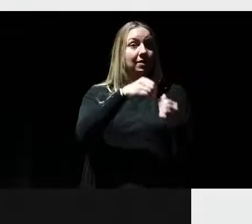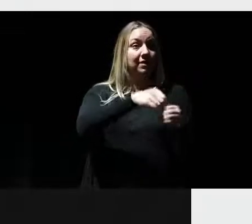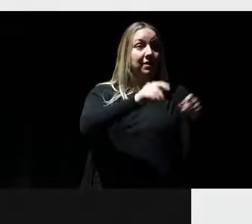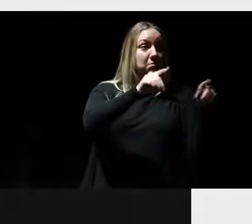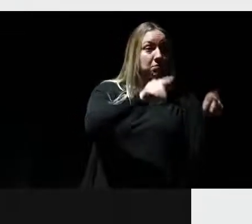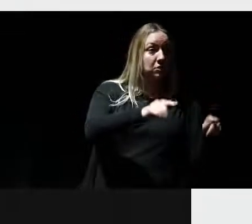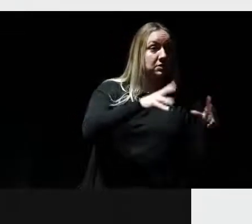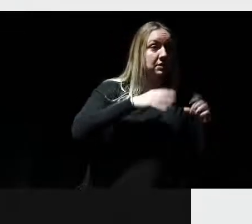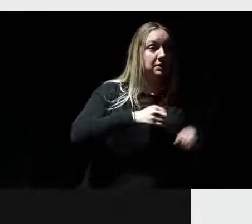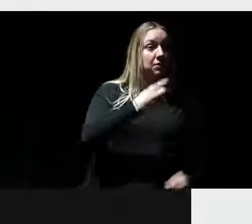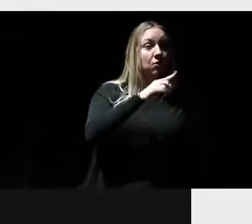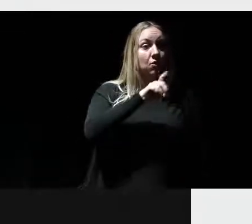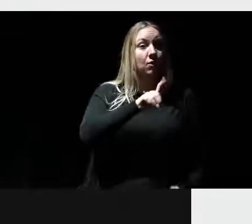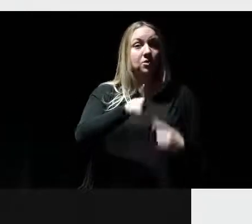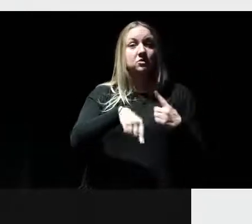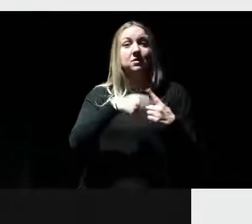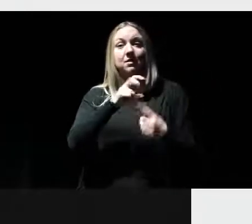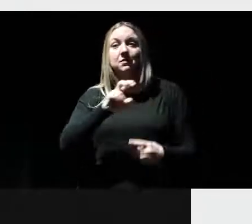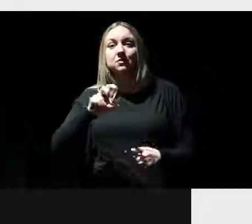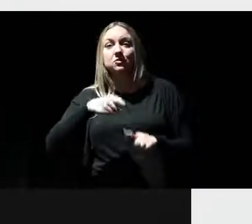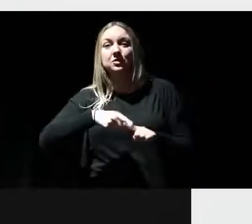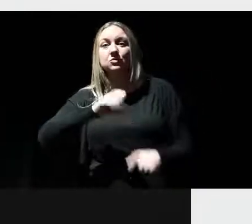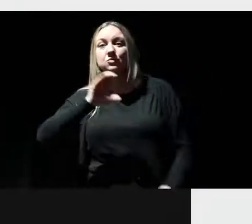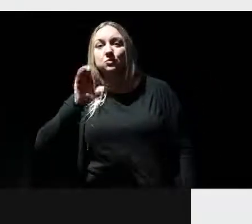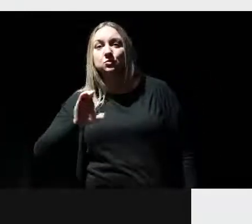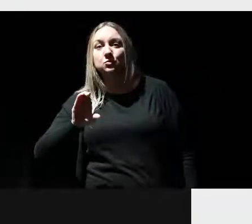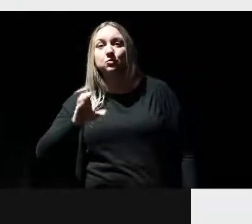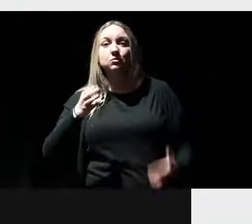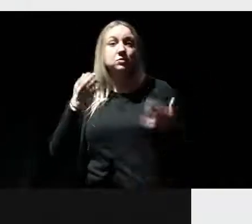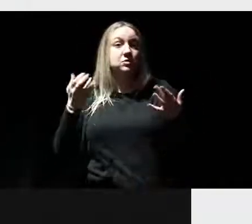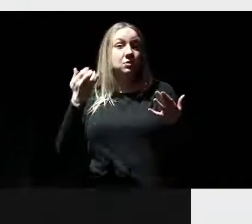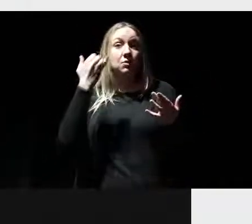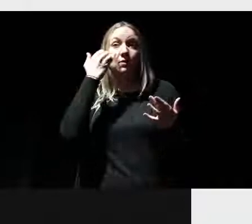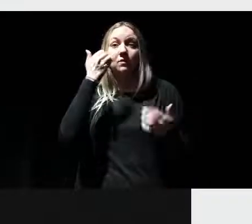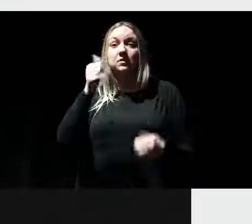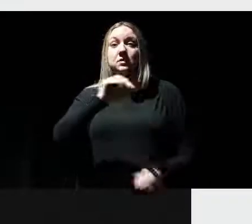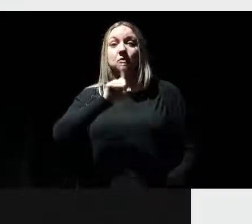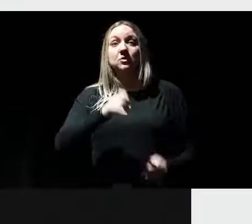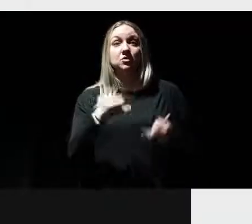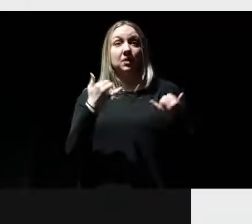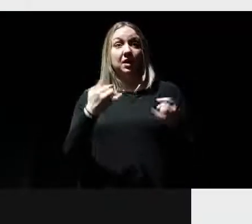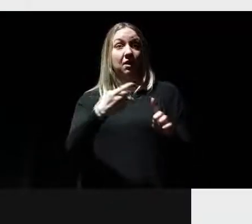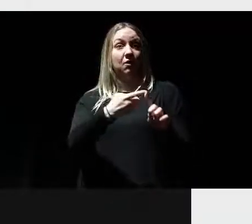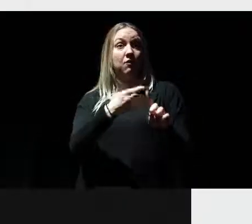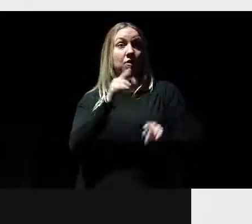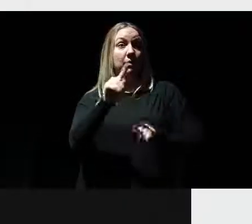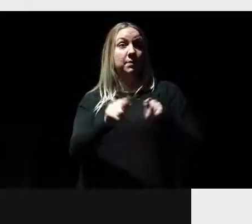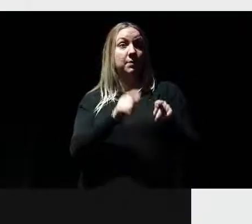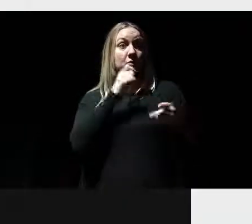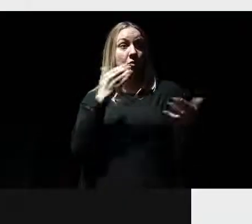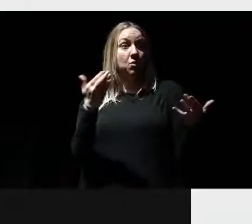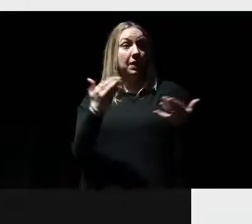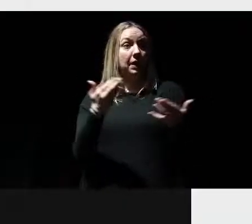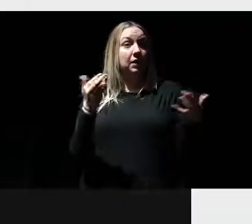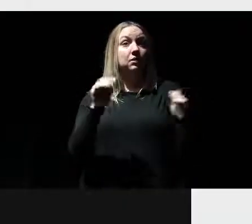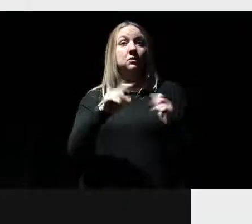the Zoom audience. So if there are any questions from the live audience, we can start with you.